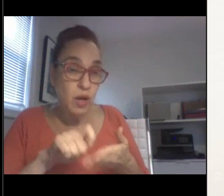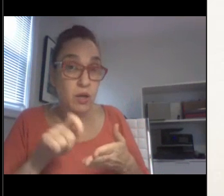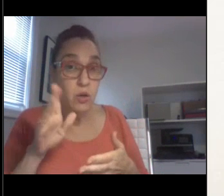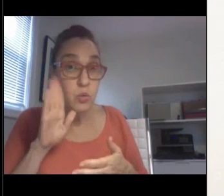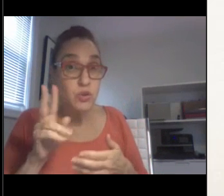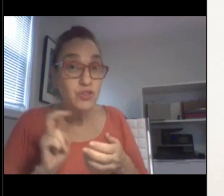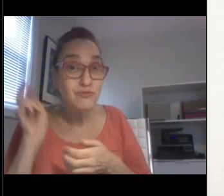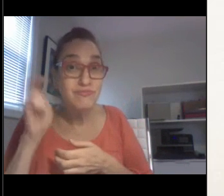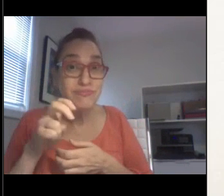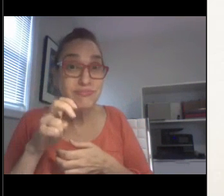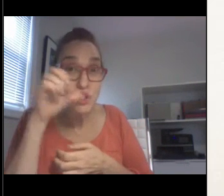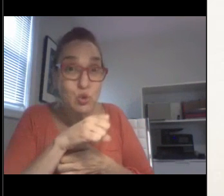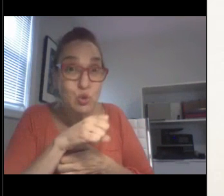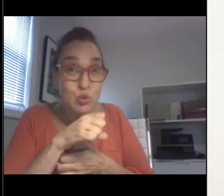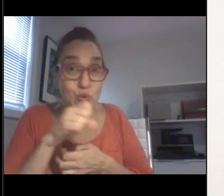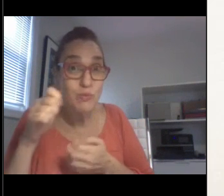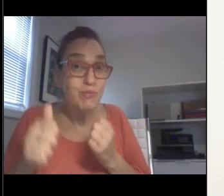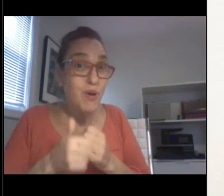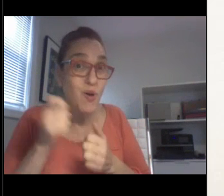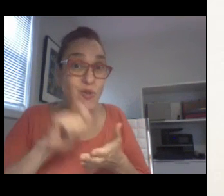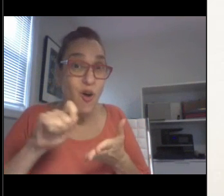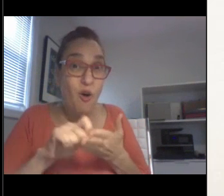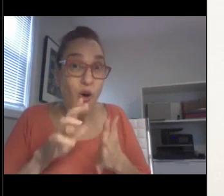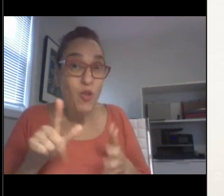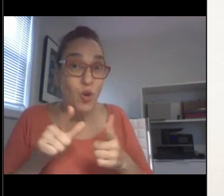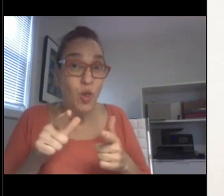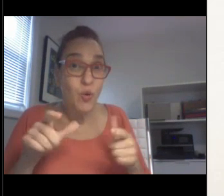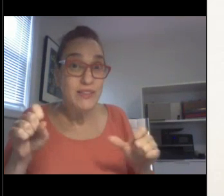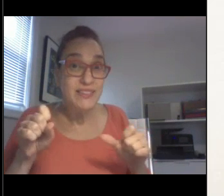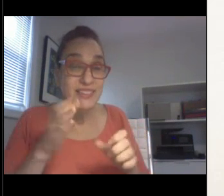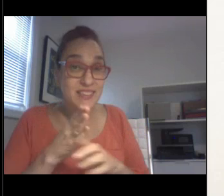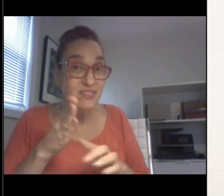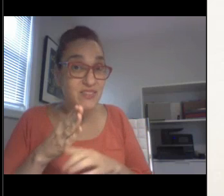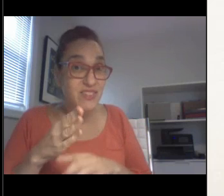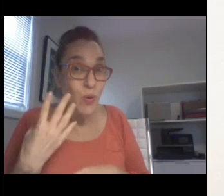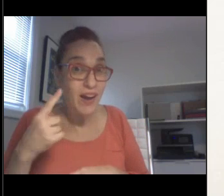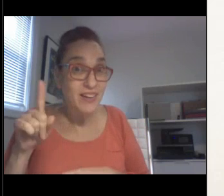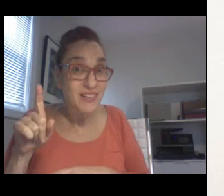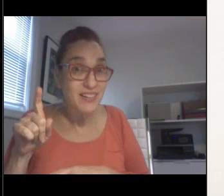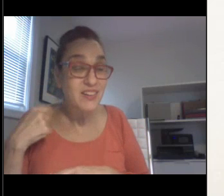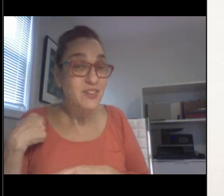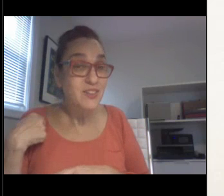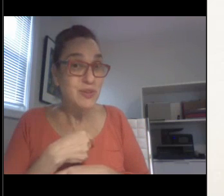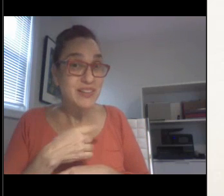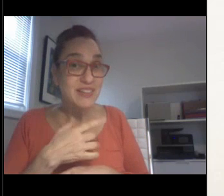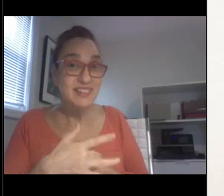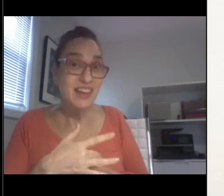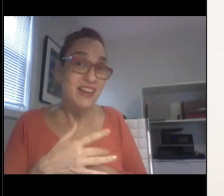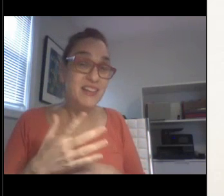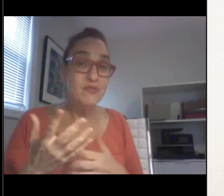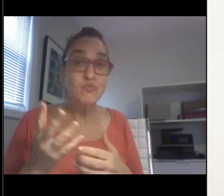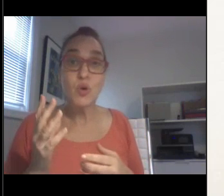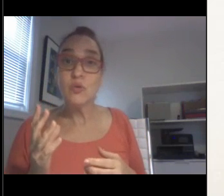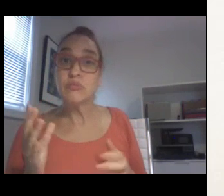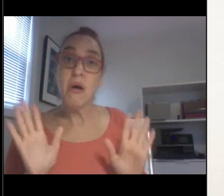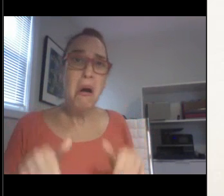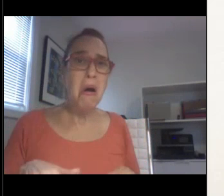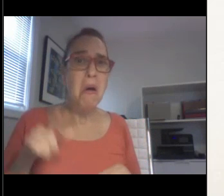a safe bet for the most part. But in that case, do we take whiteness as a given?